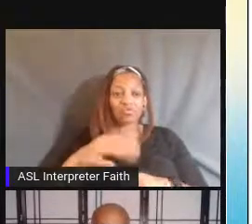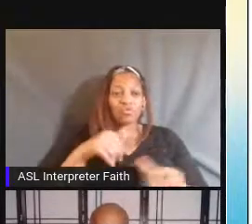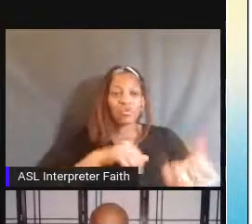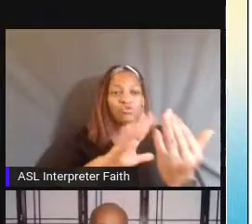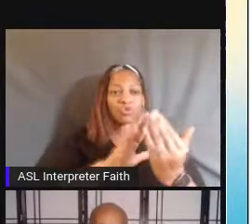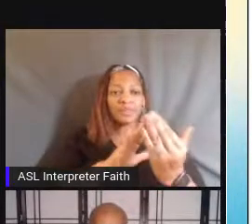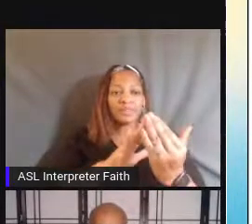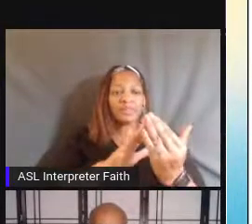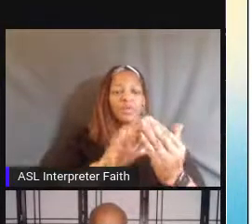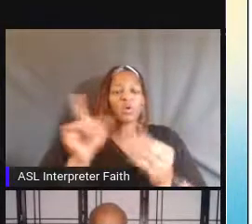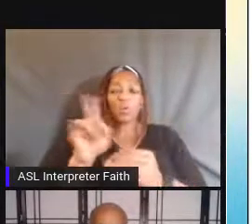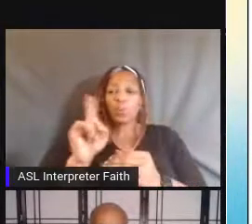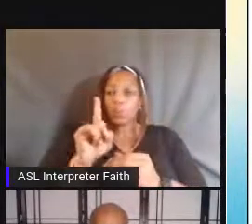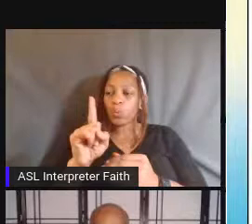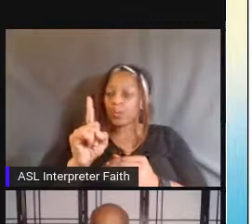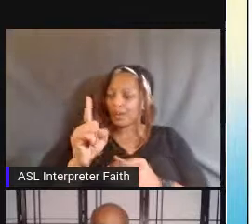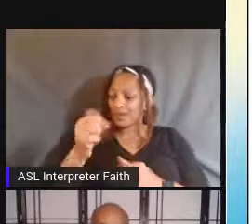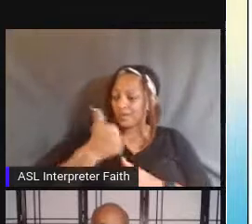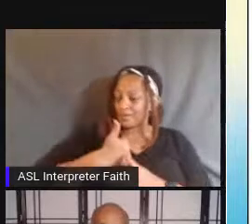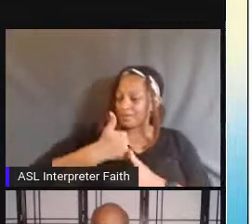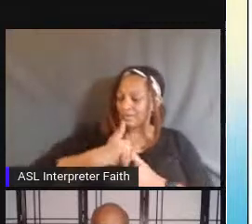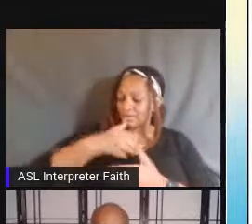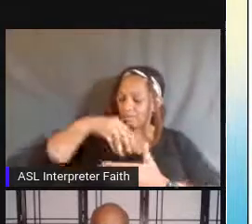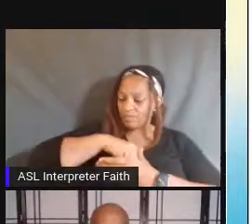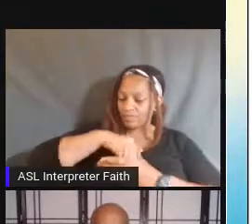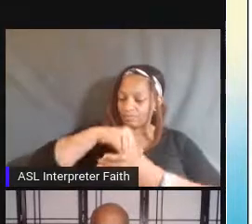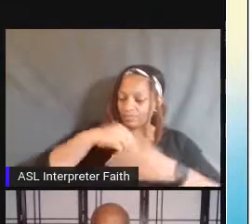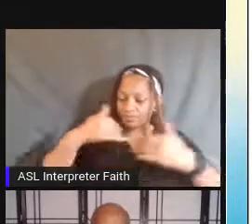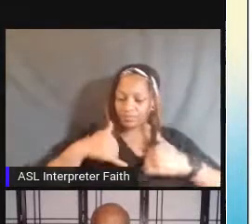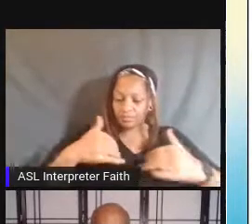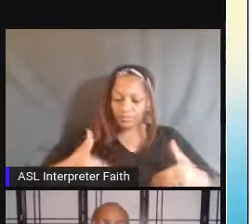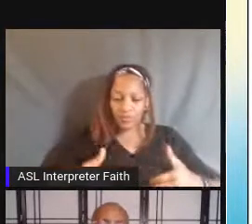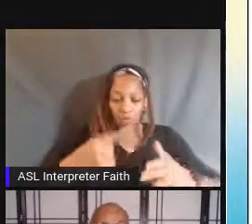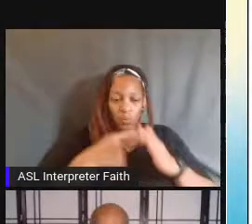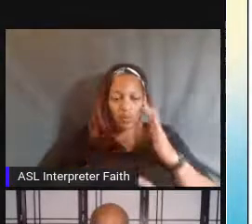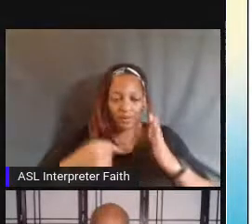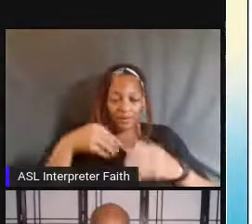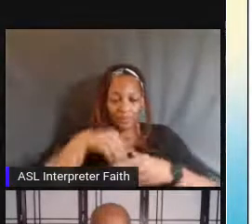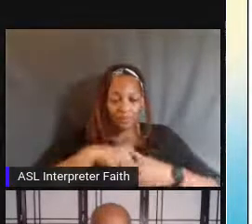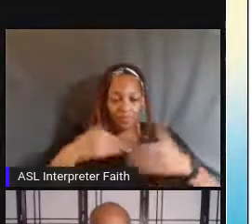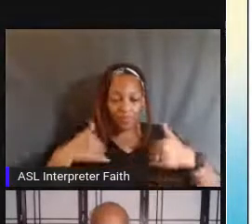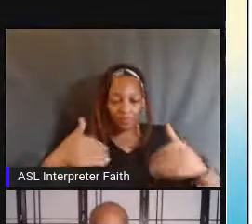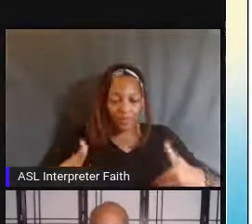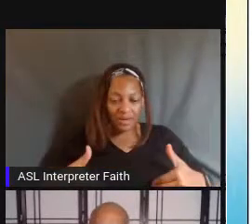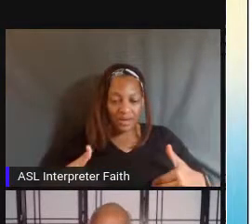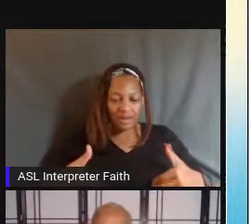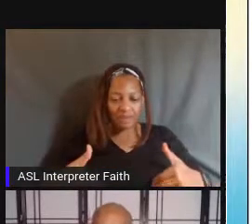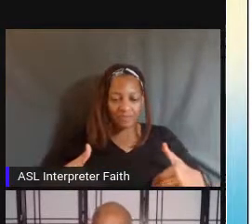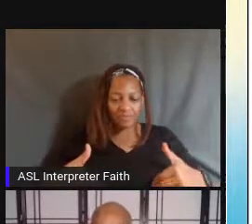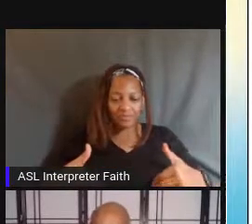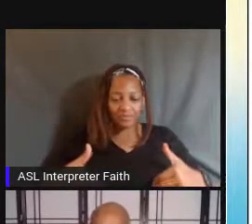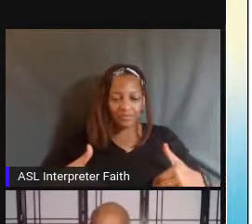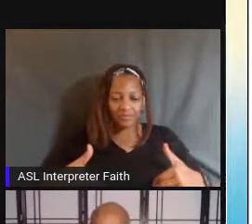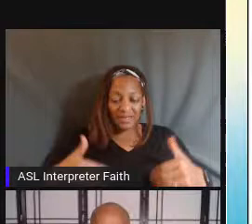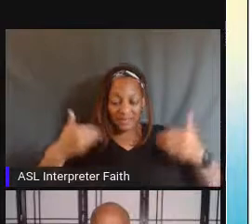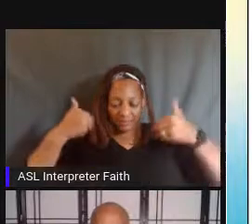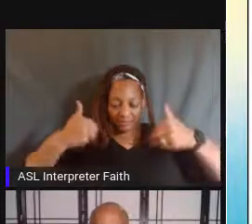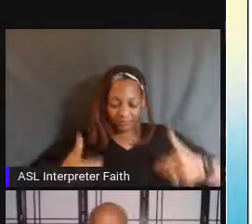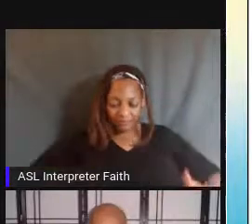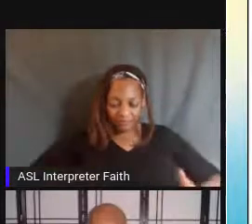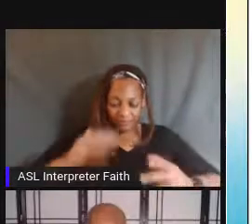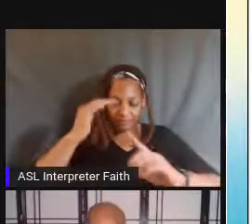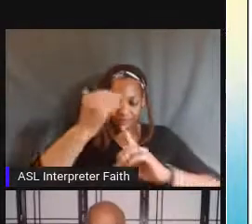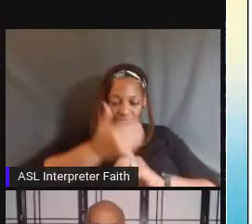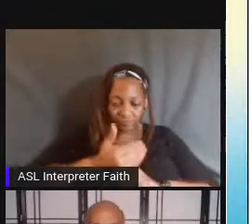address where in my body, what in my body, what as my body